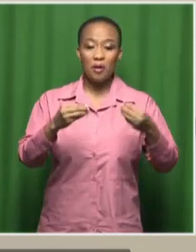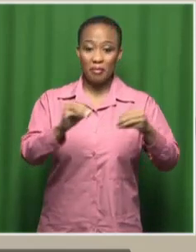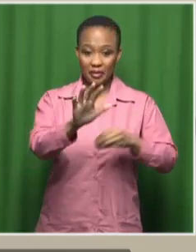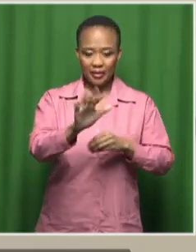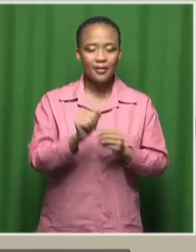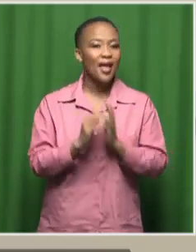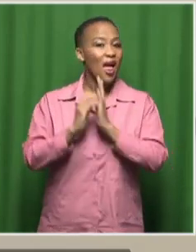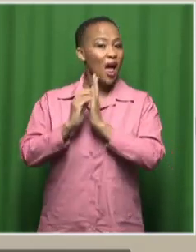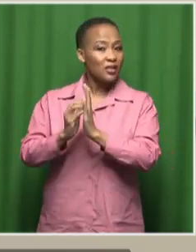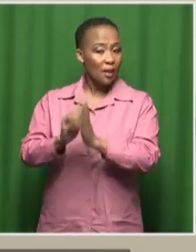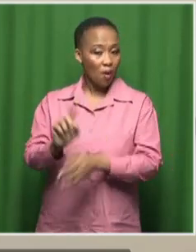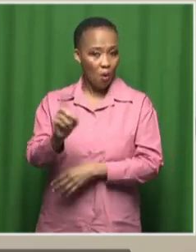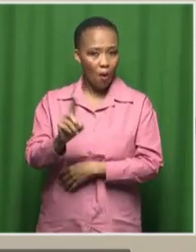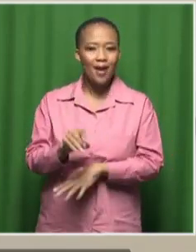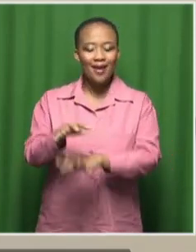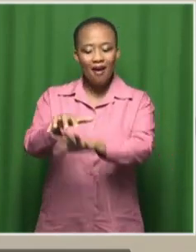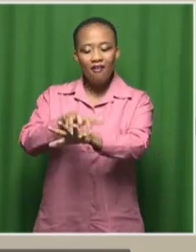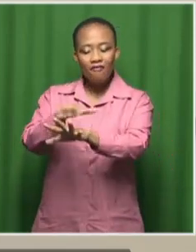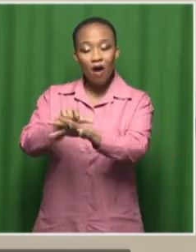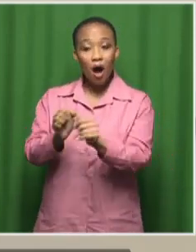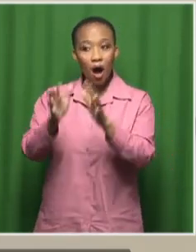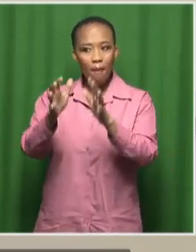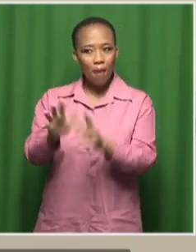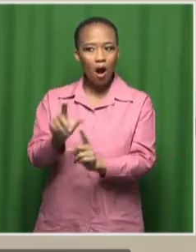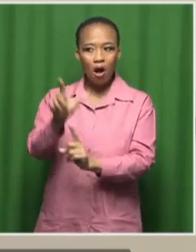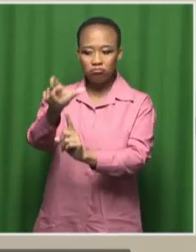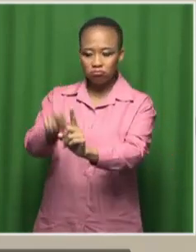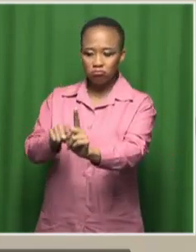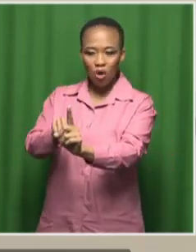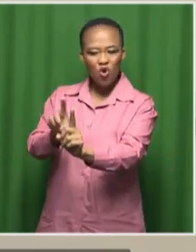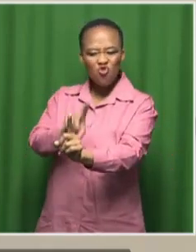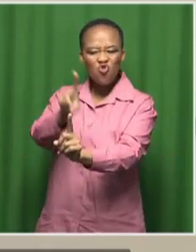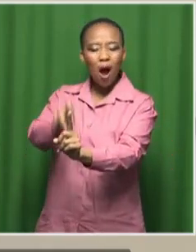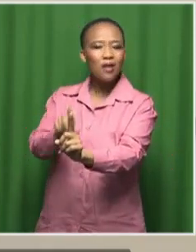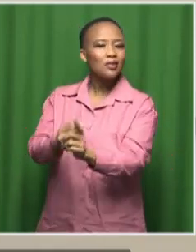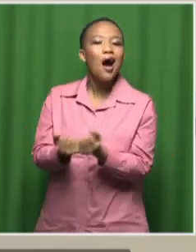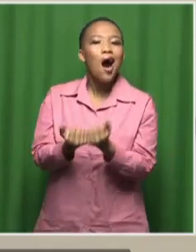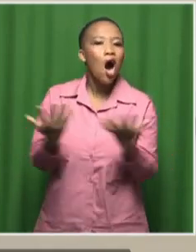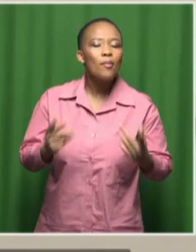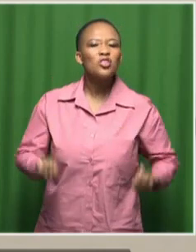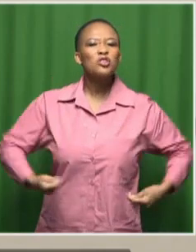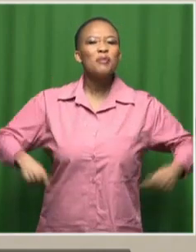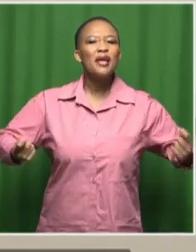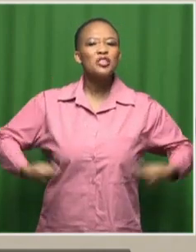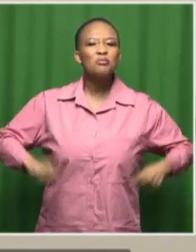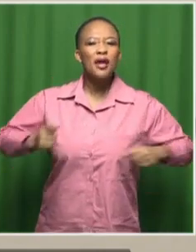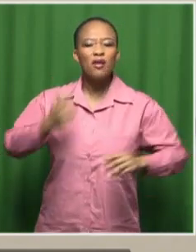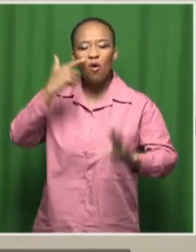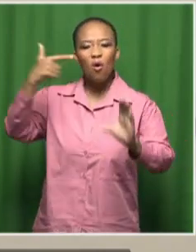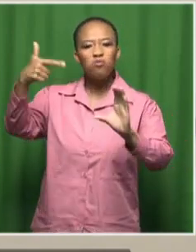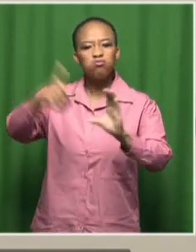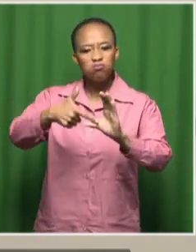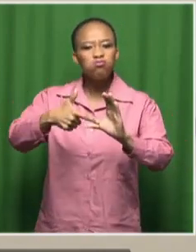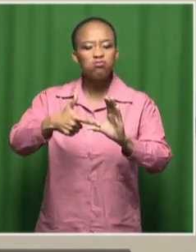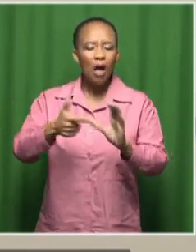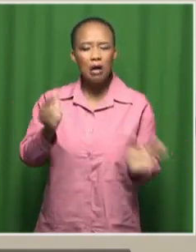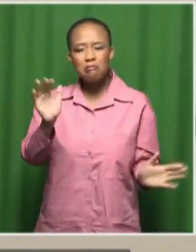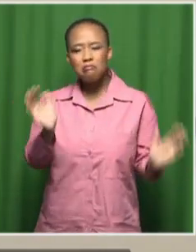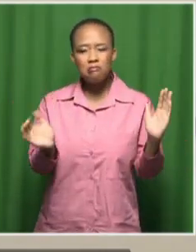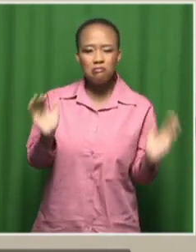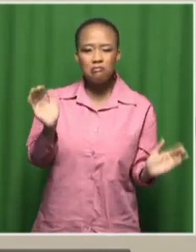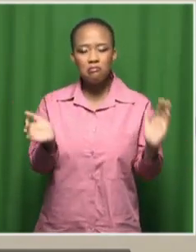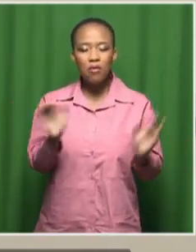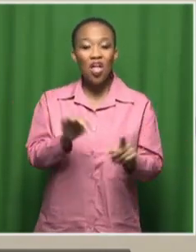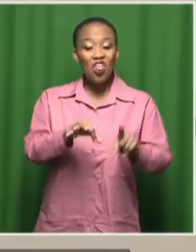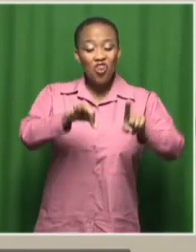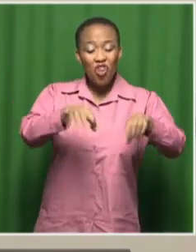and say how much fuel makes in the grain farmer's input cost, it is quite a significant figure, around about 13%